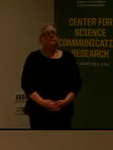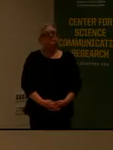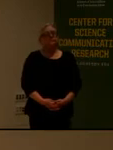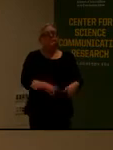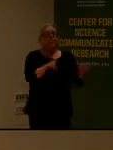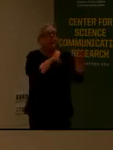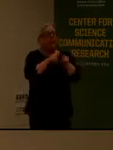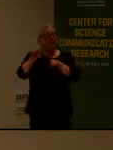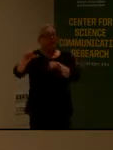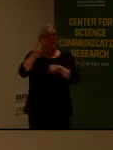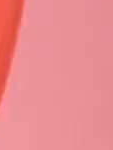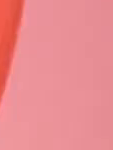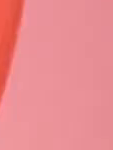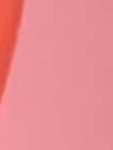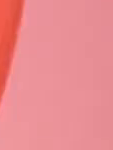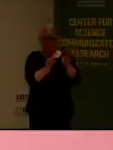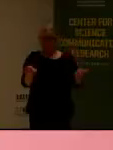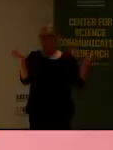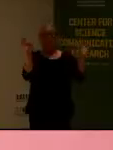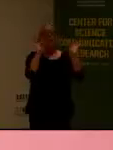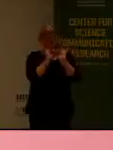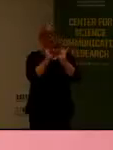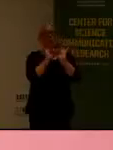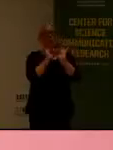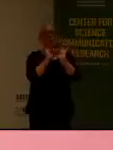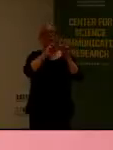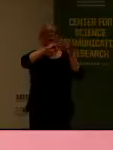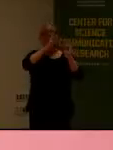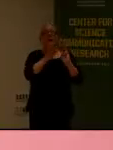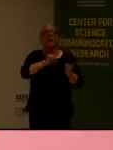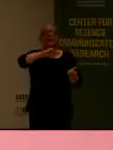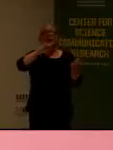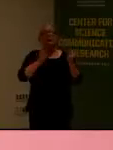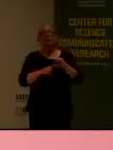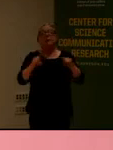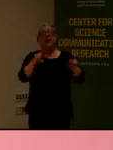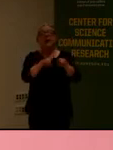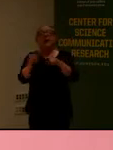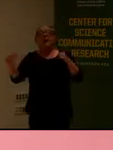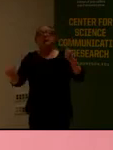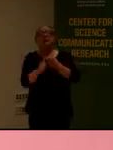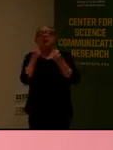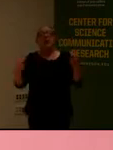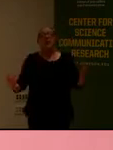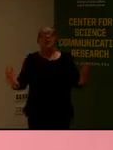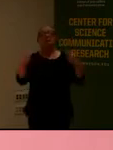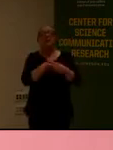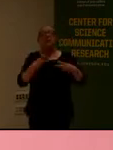There's also another concept that I think is important to talk about, and that's climate change as a threat multiplier, meaning that it